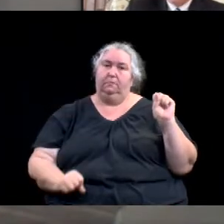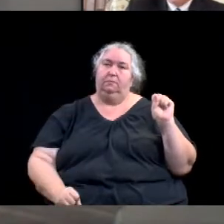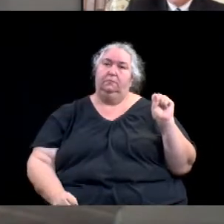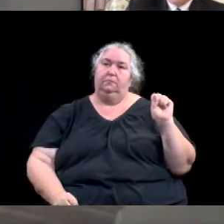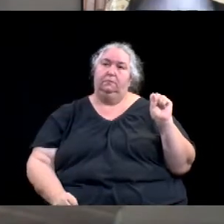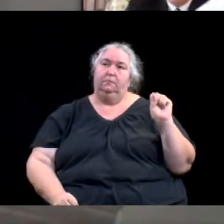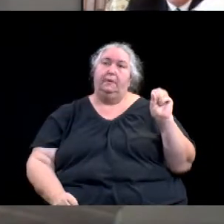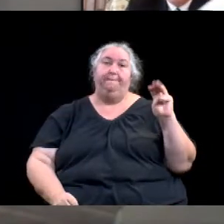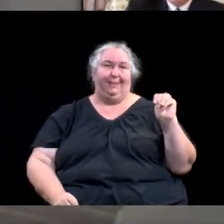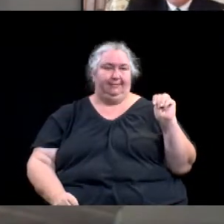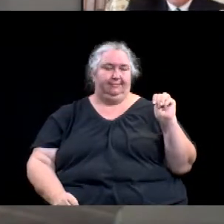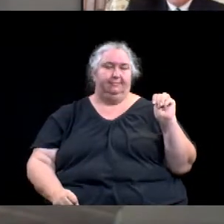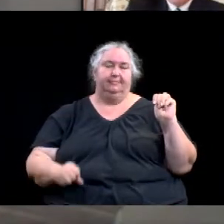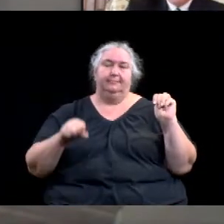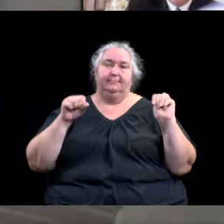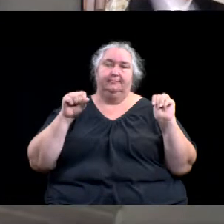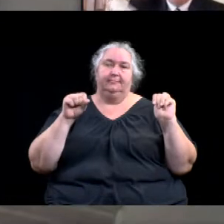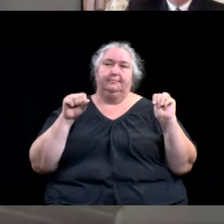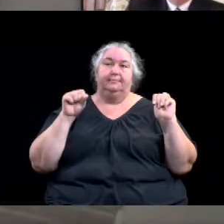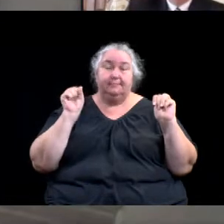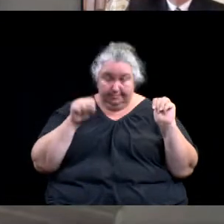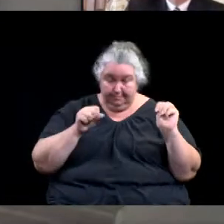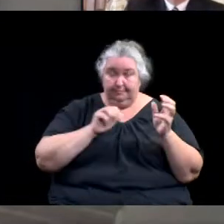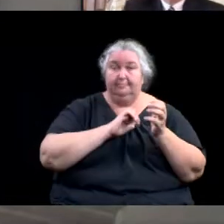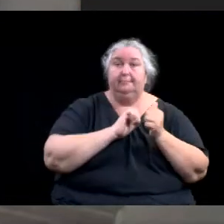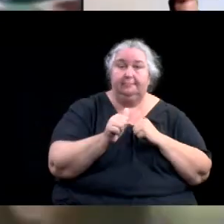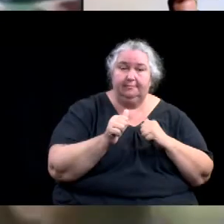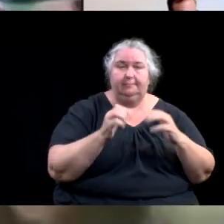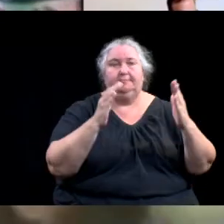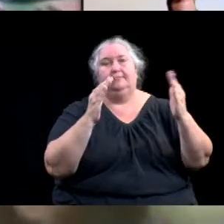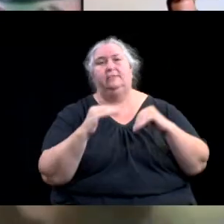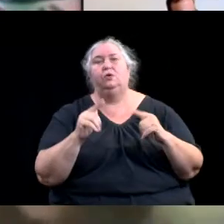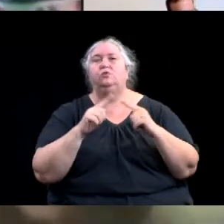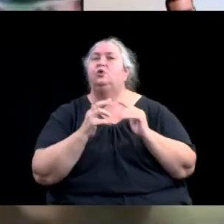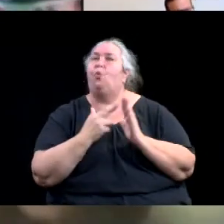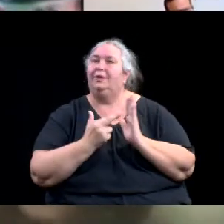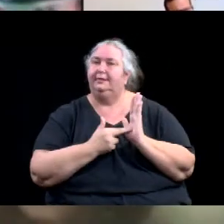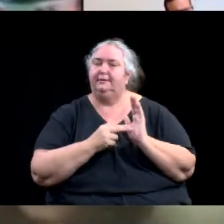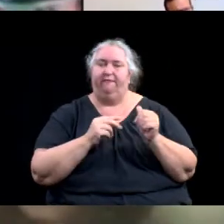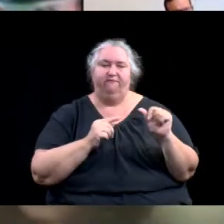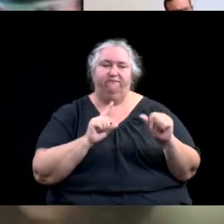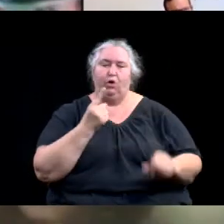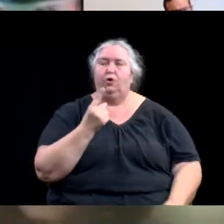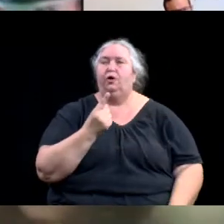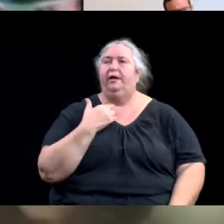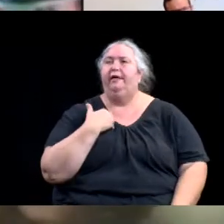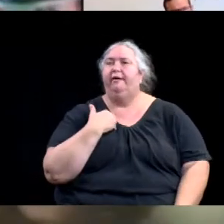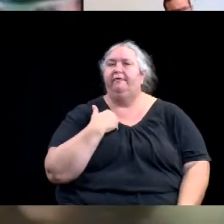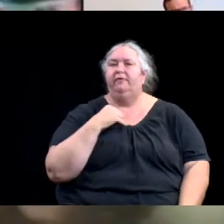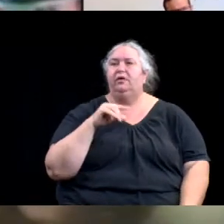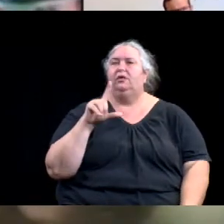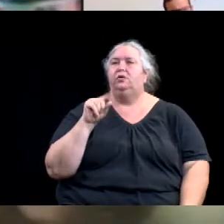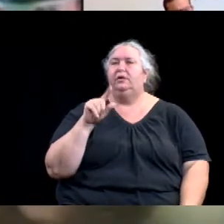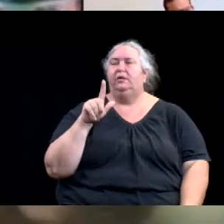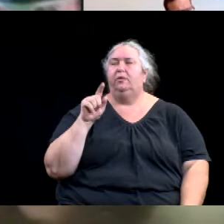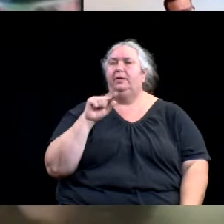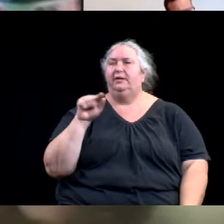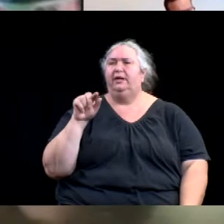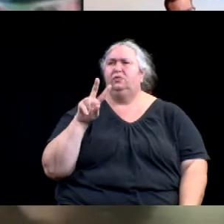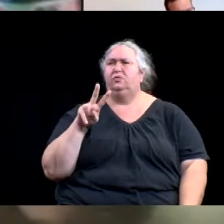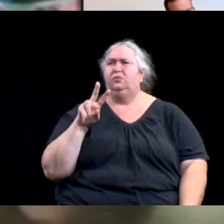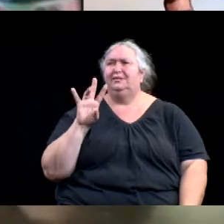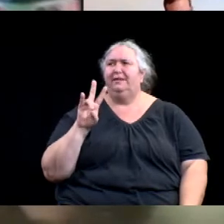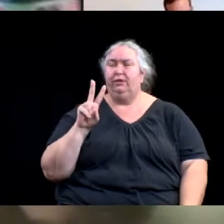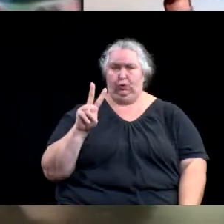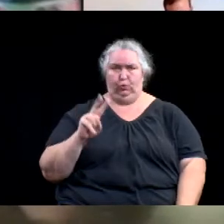ordinance 2021-272. An ordinance amending the project and financing plan for reinvestment zone number one for tax increment